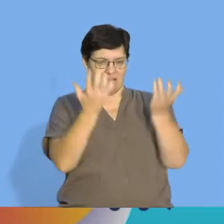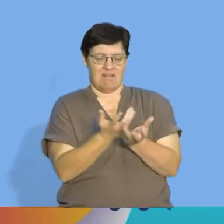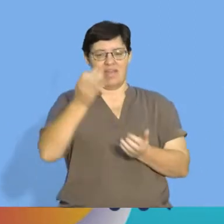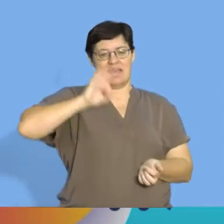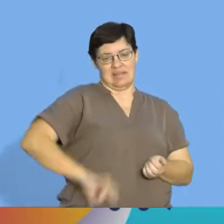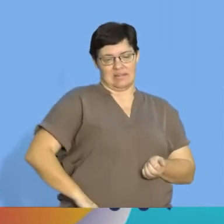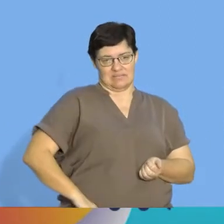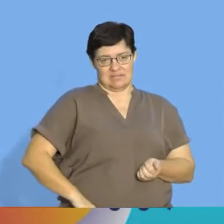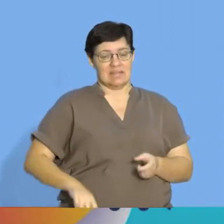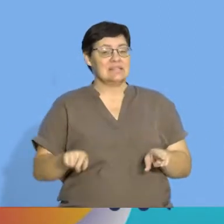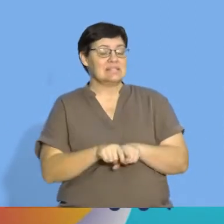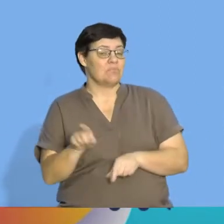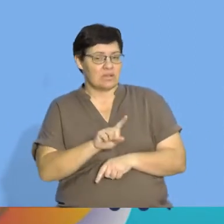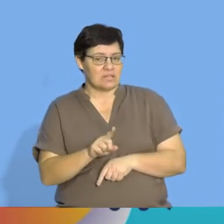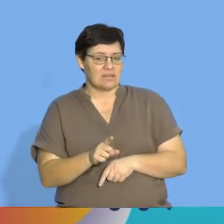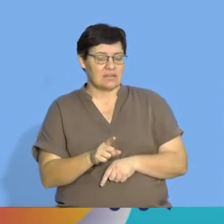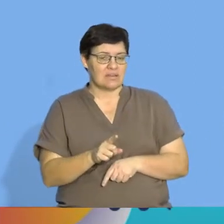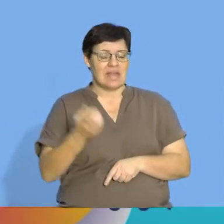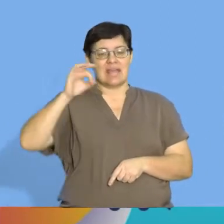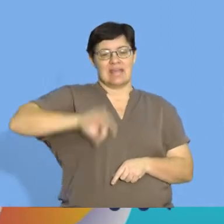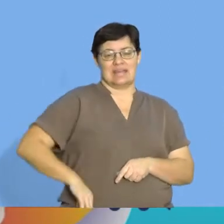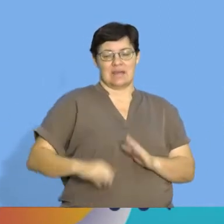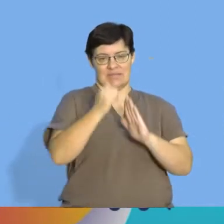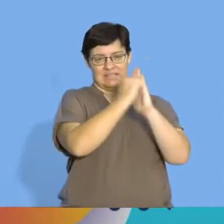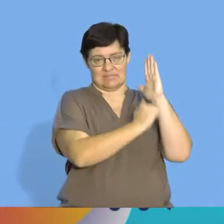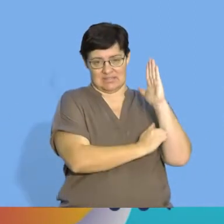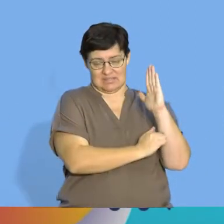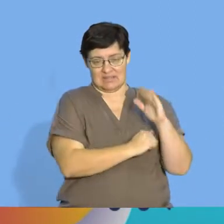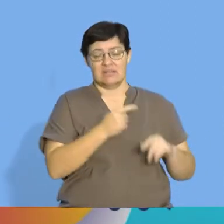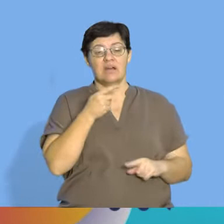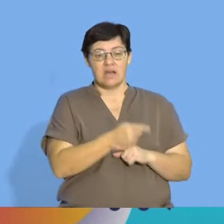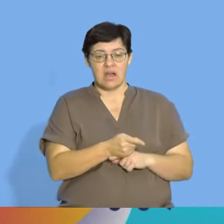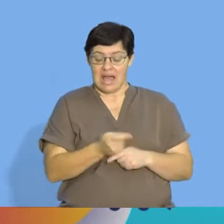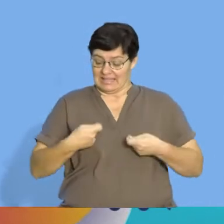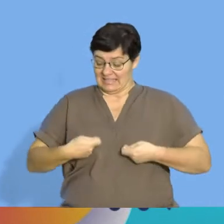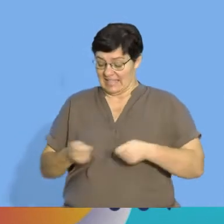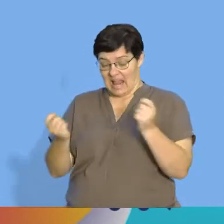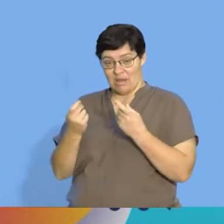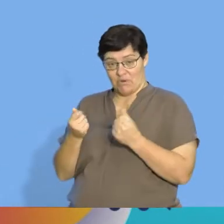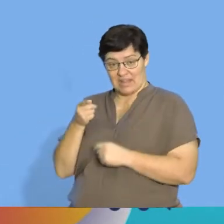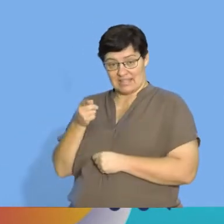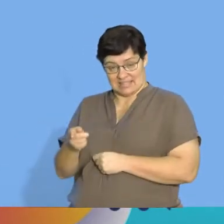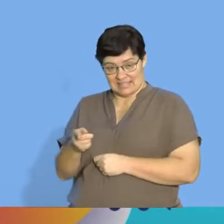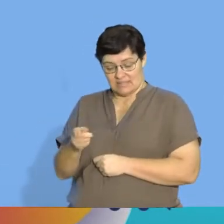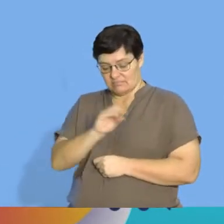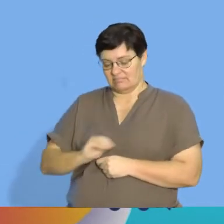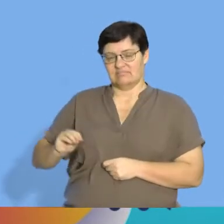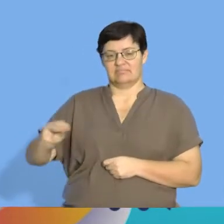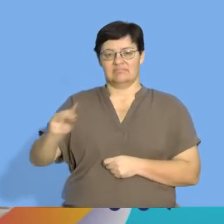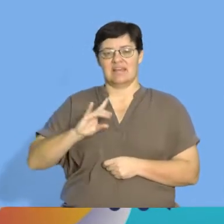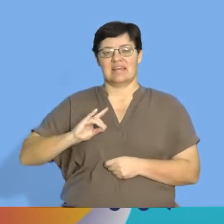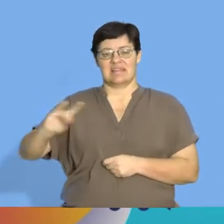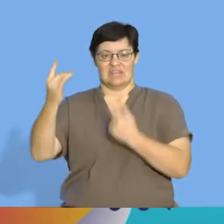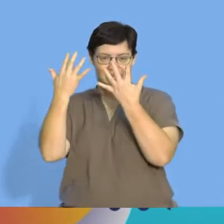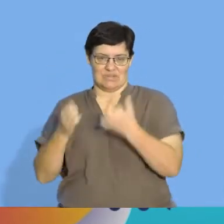comprehensive income, also known as my income statement, whereas the actual selling price of the asset is